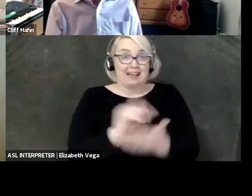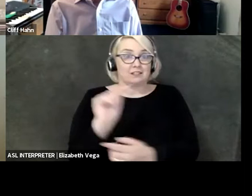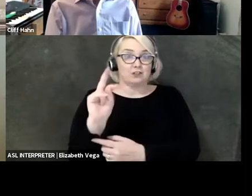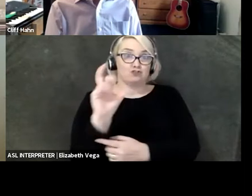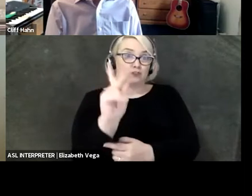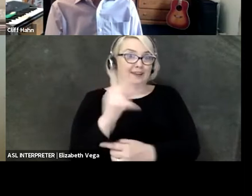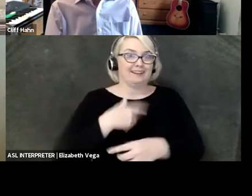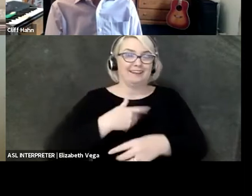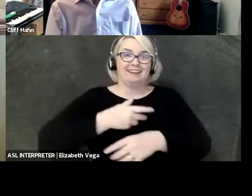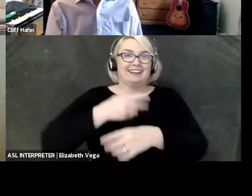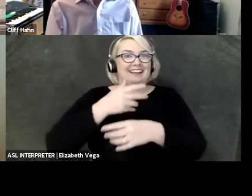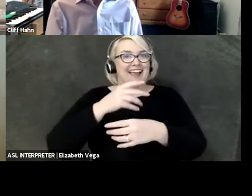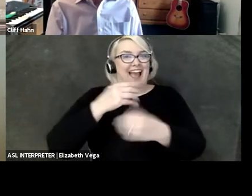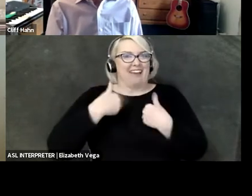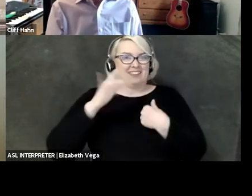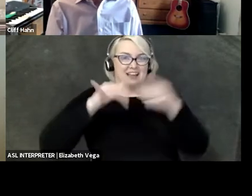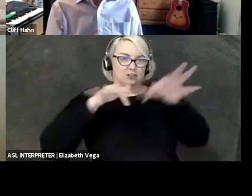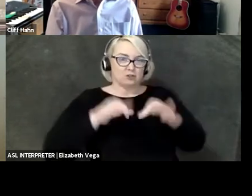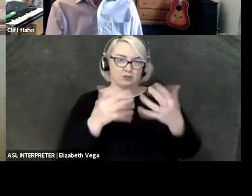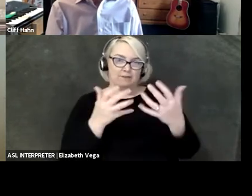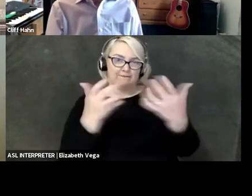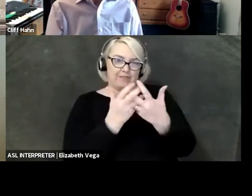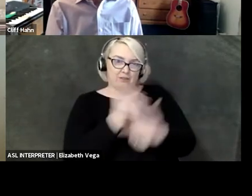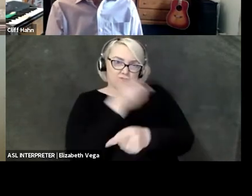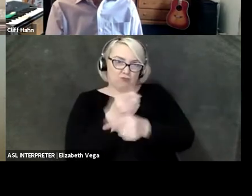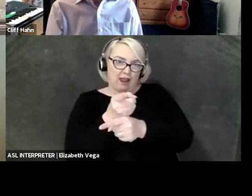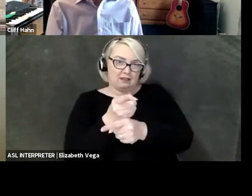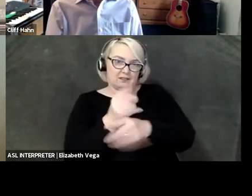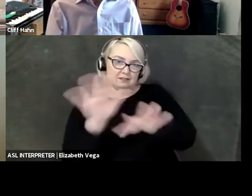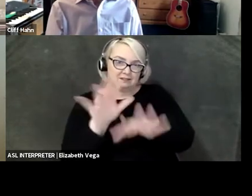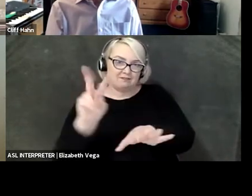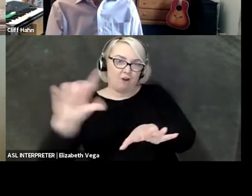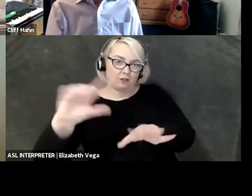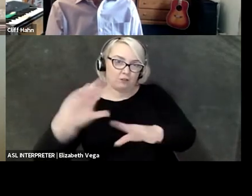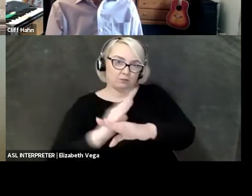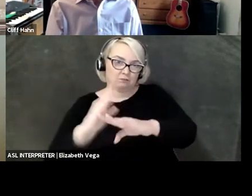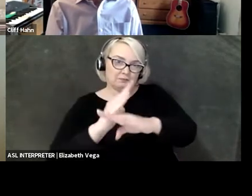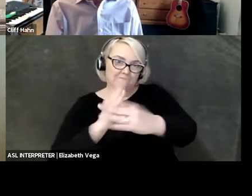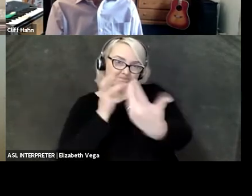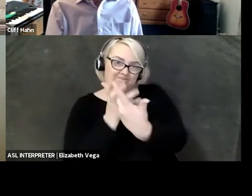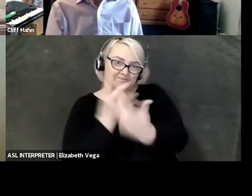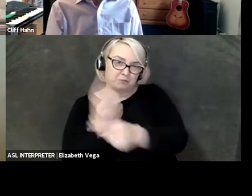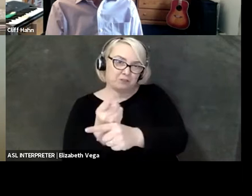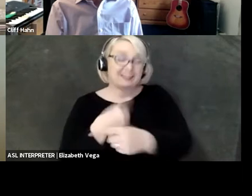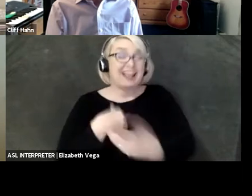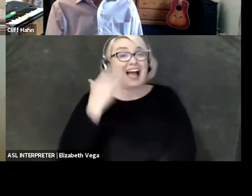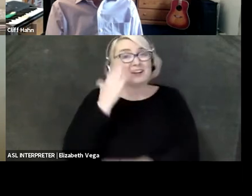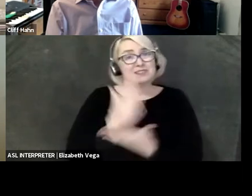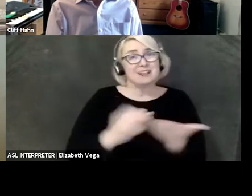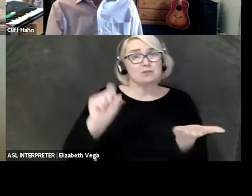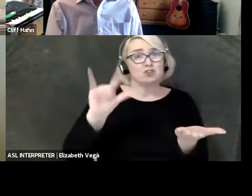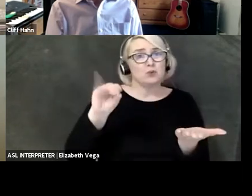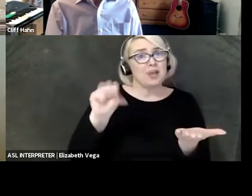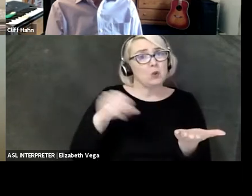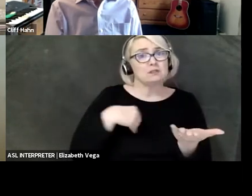pocket is really the challenge. And you know, I know that some studios want to control their own mix of